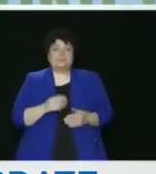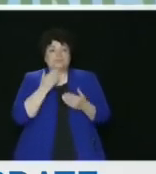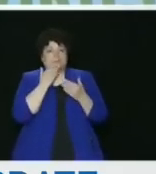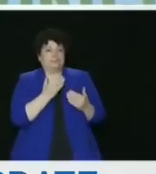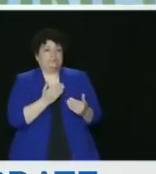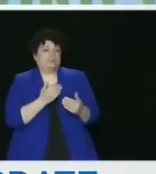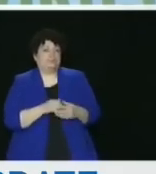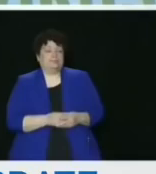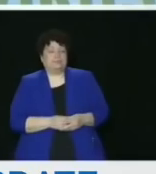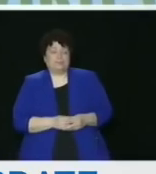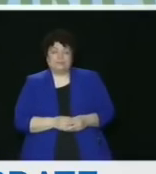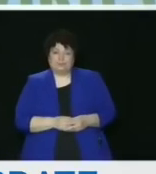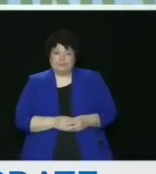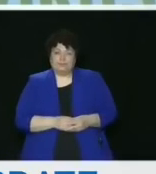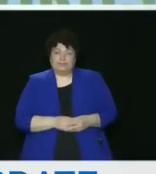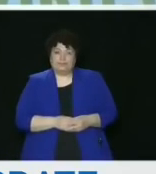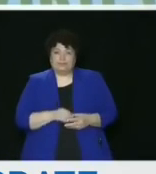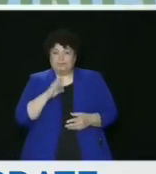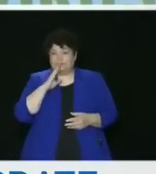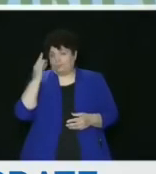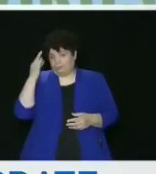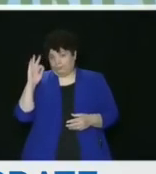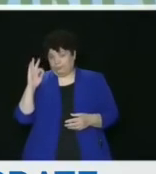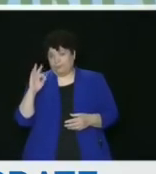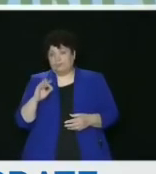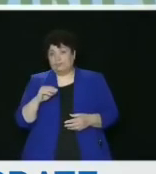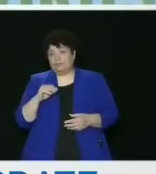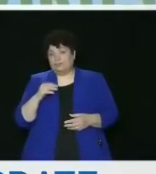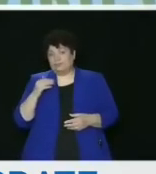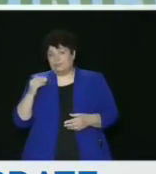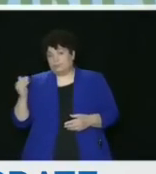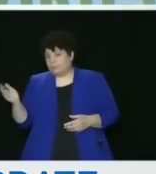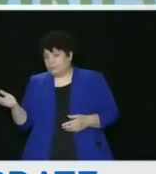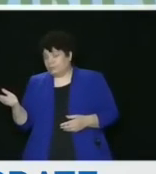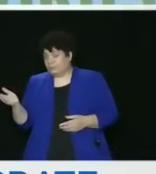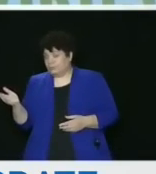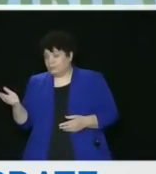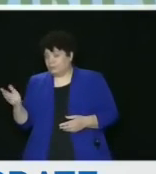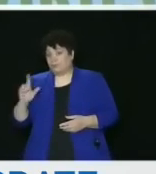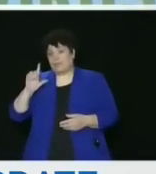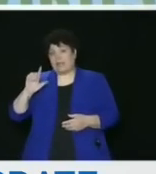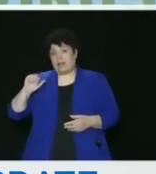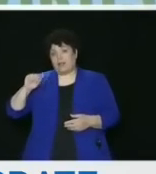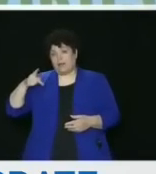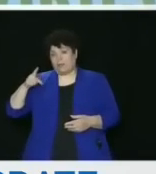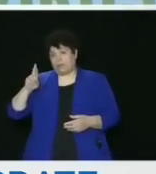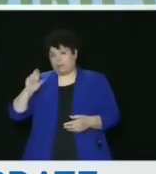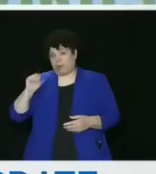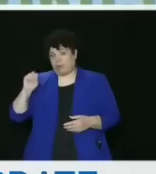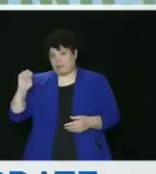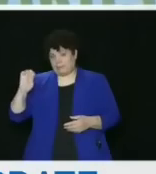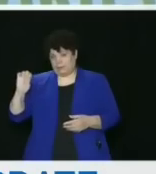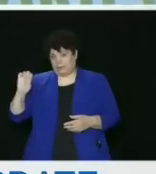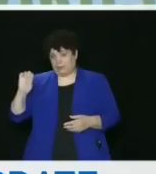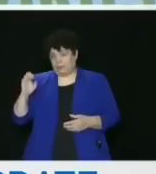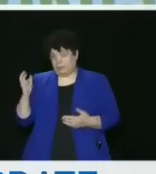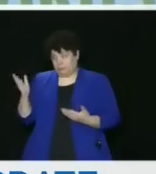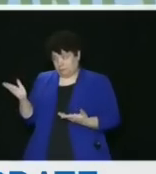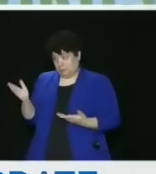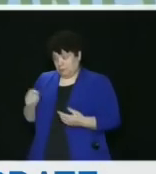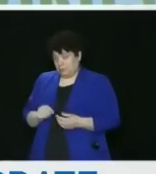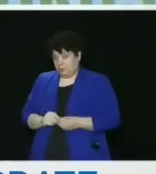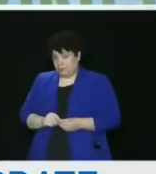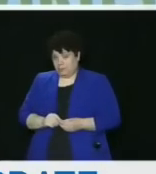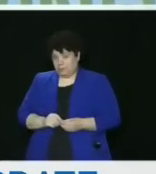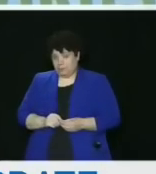Merci. La prochaine question. Thank you. The next question is from Mélanie Marquis from La Presse. The floor is yours. Bonjour, ma